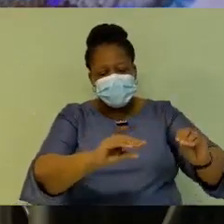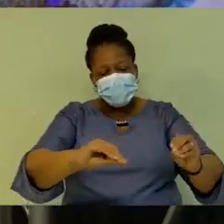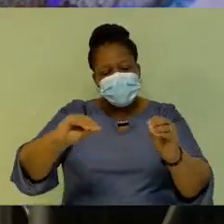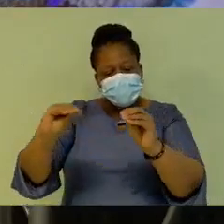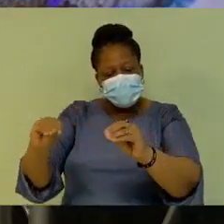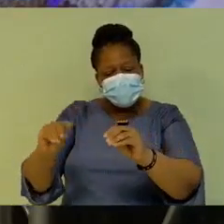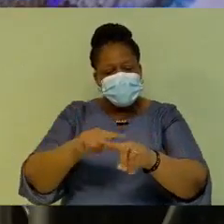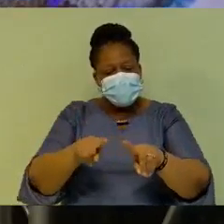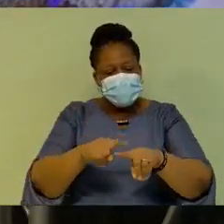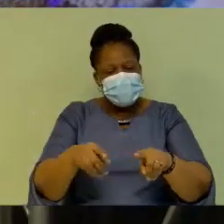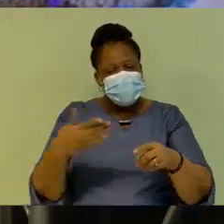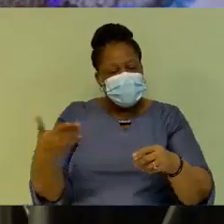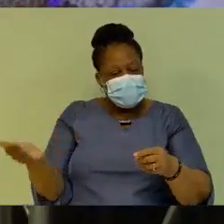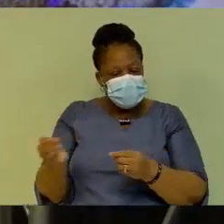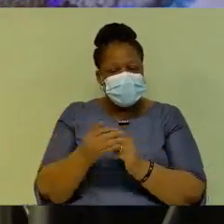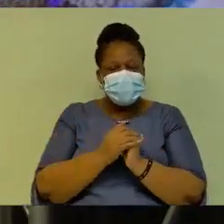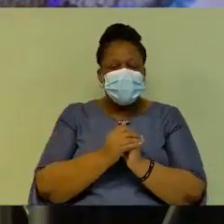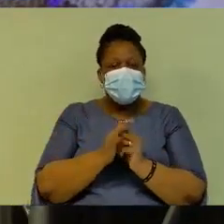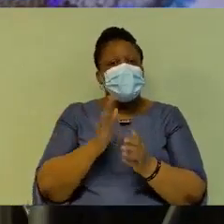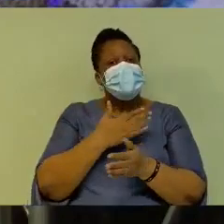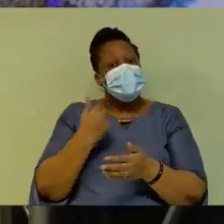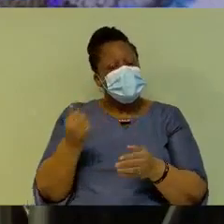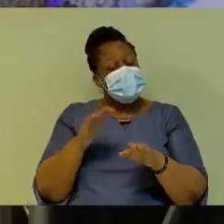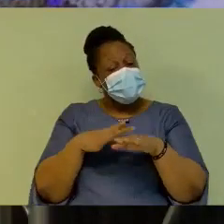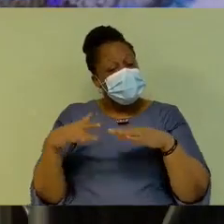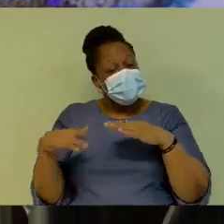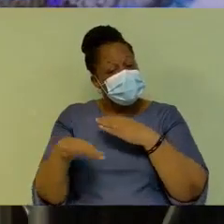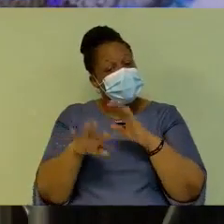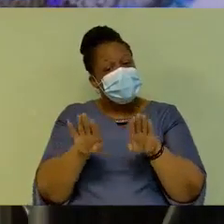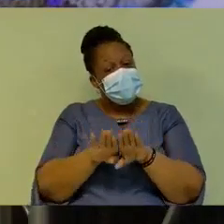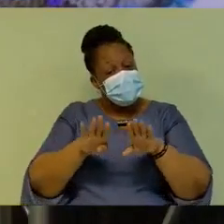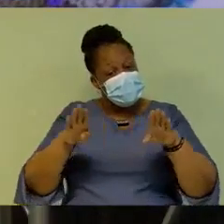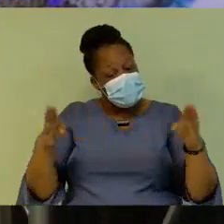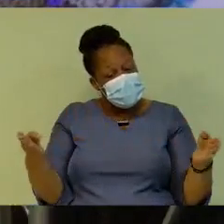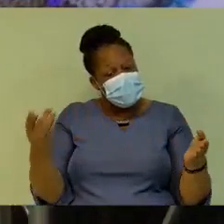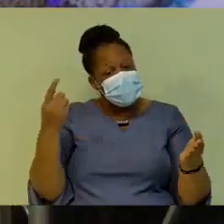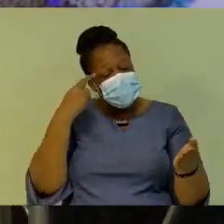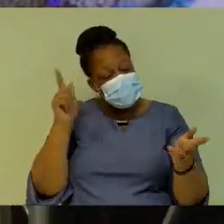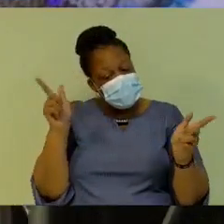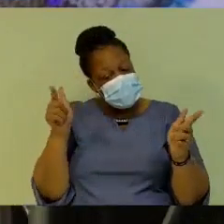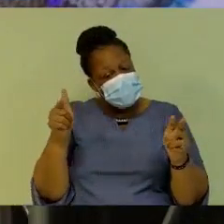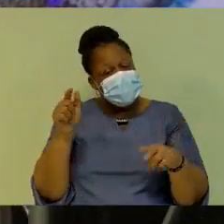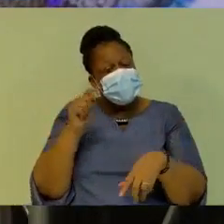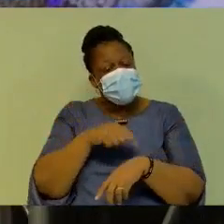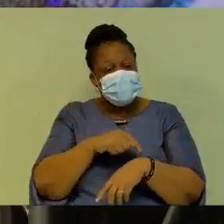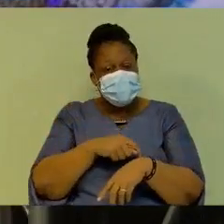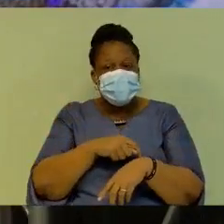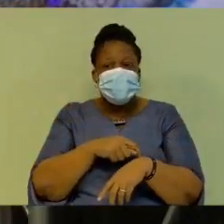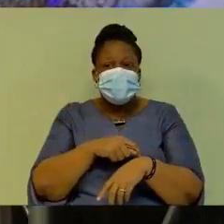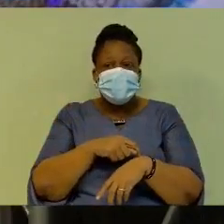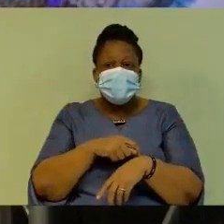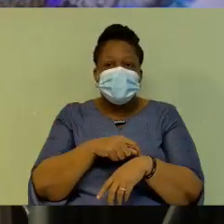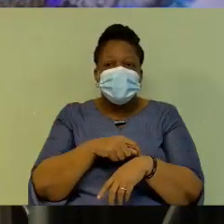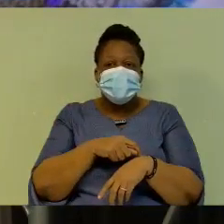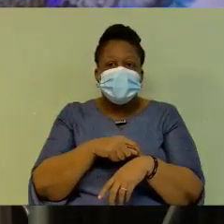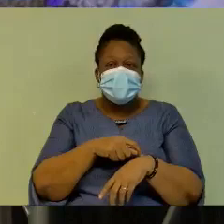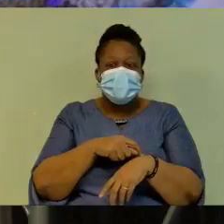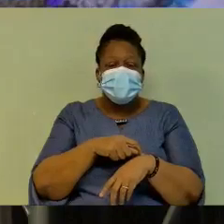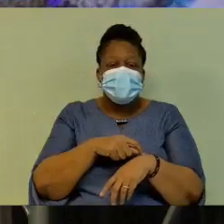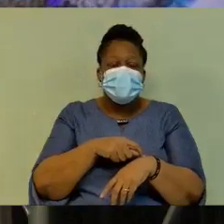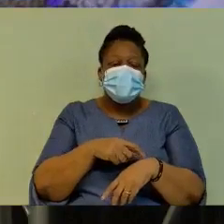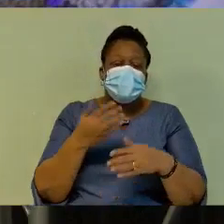and the beaches were opened up for a limited period of time. What we are seeing is what's called a